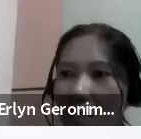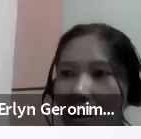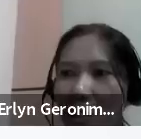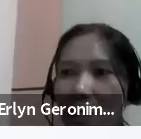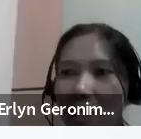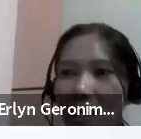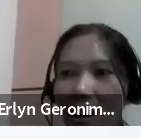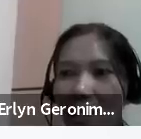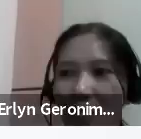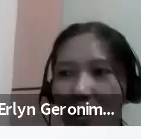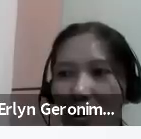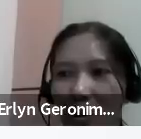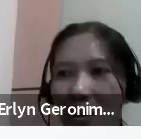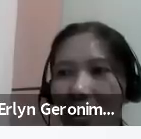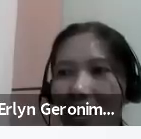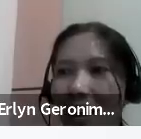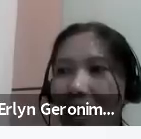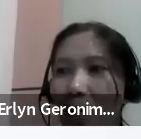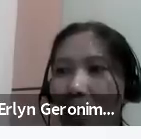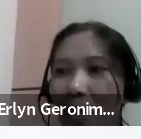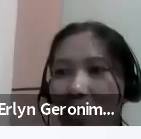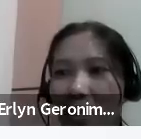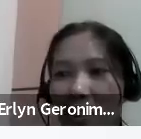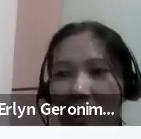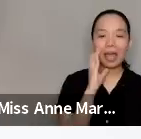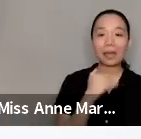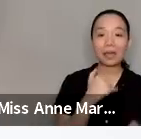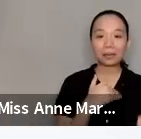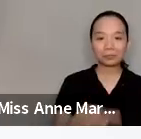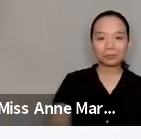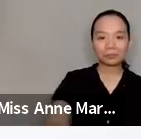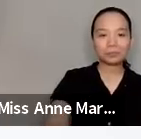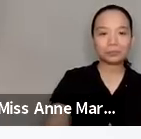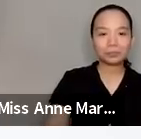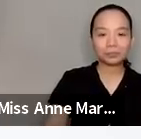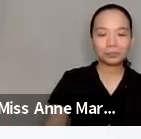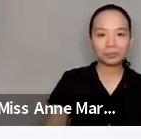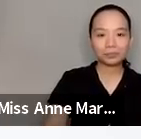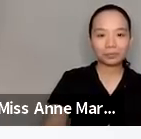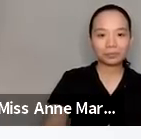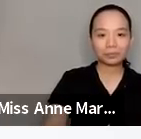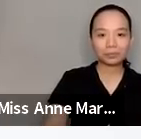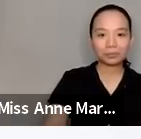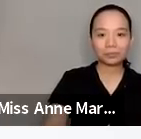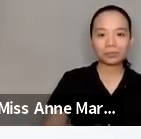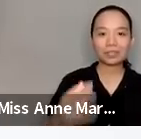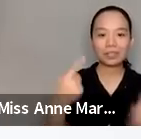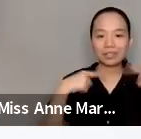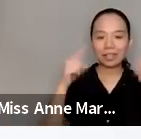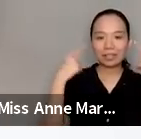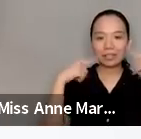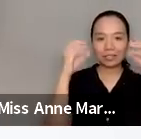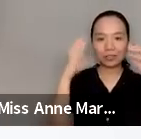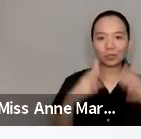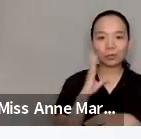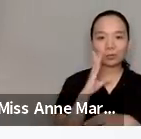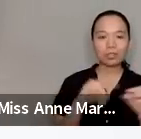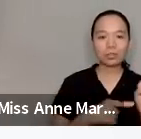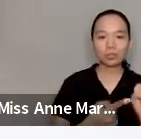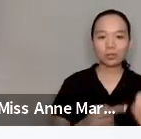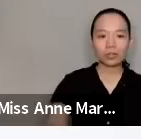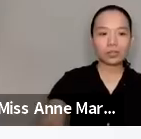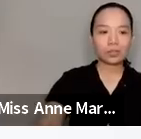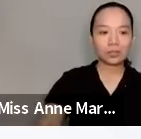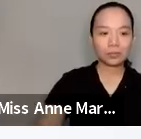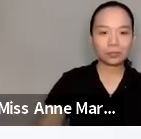Thank you very much, Miss Clara Flojo. I hope that your success as a teacher and an administrator will be a source of inspiration